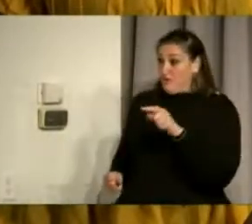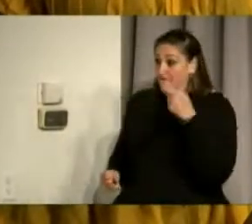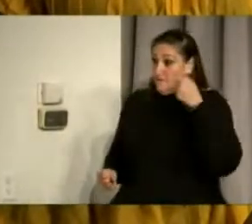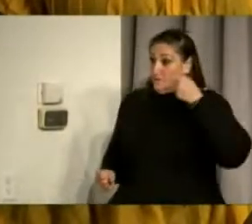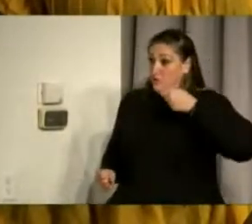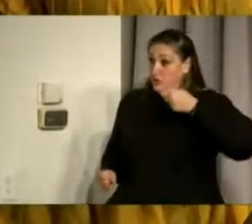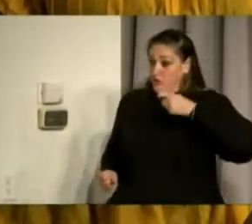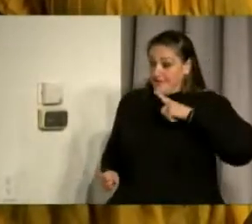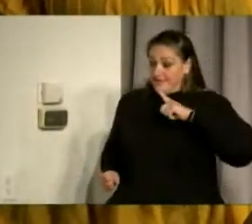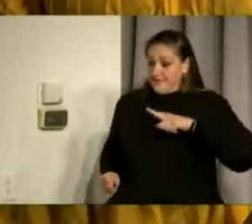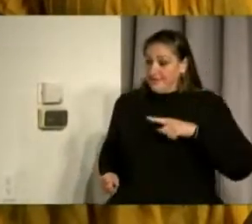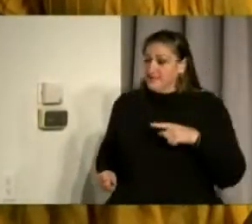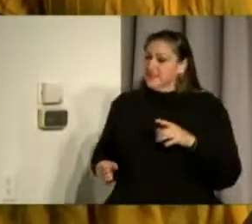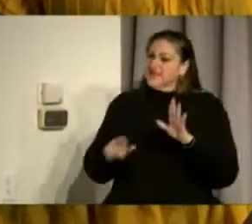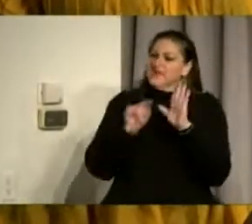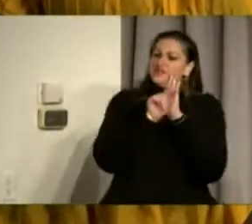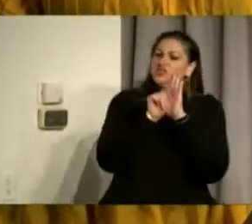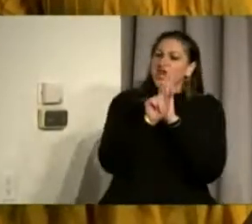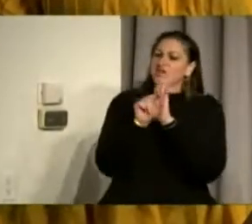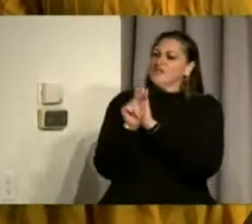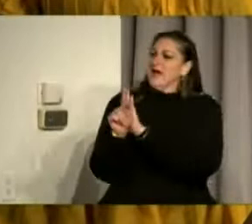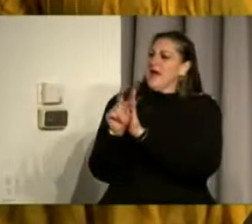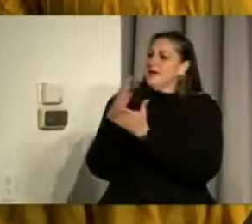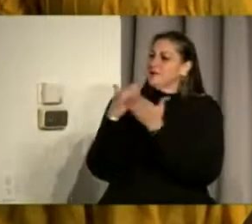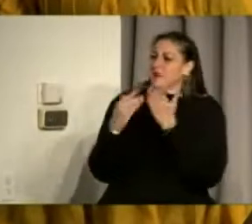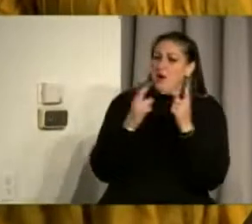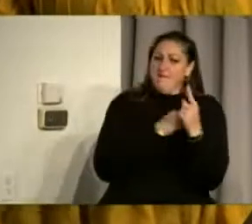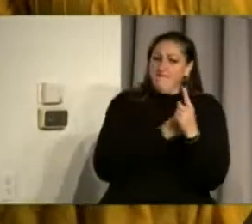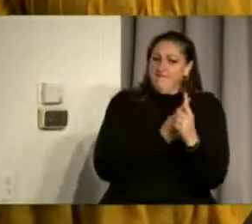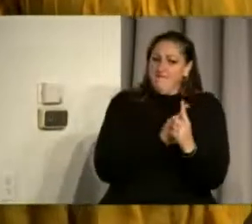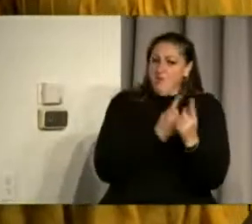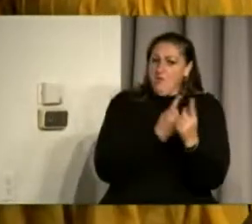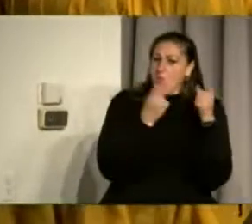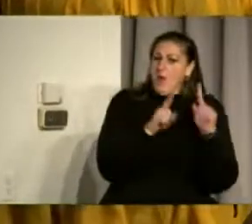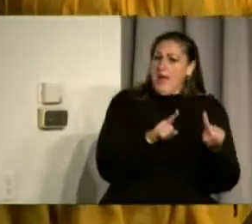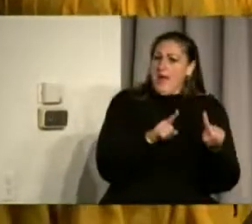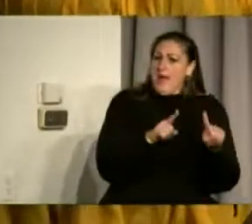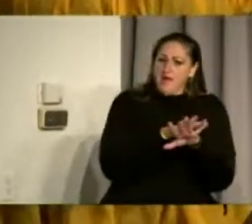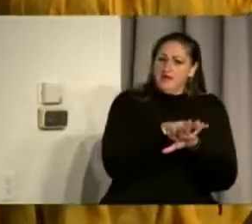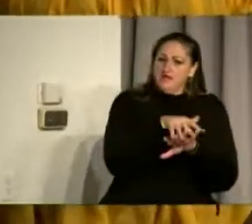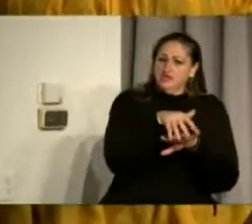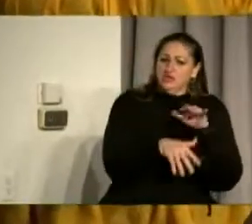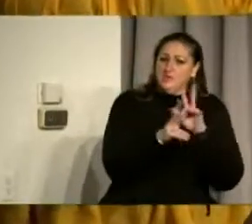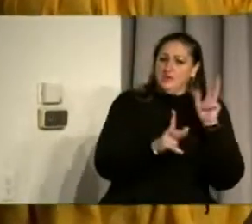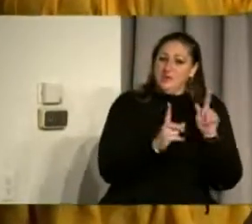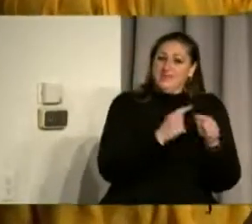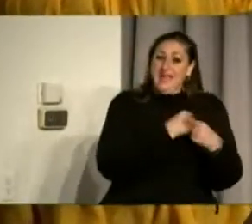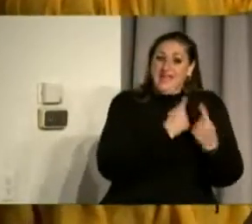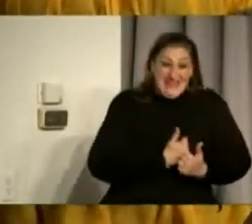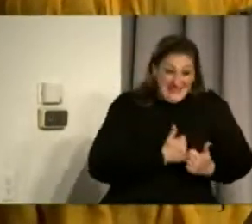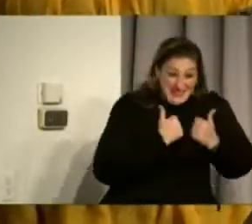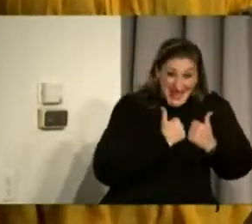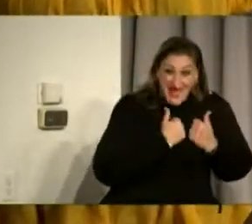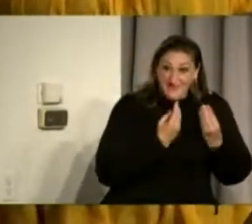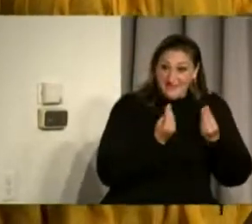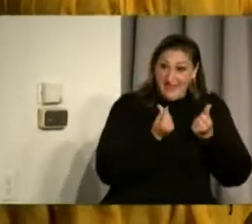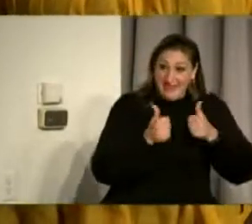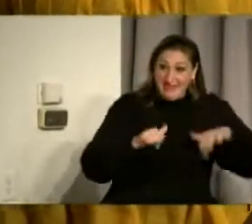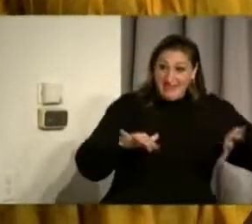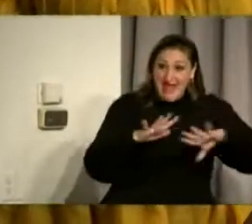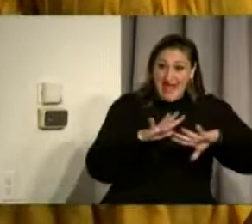is, genocide was a part of what happened on indigenous people's lives, lands, and